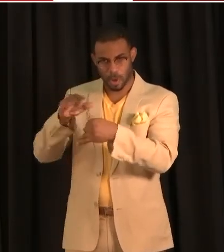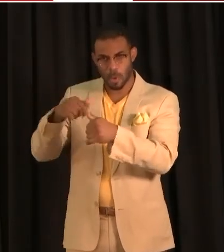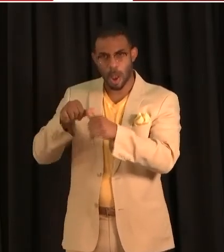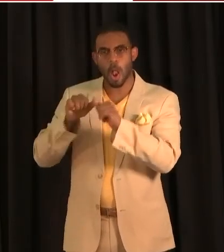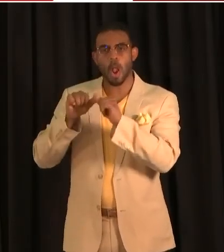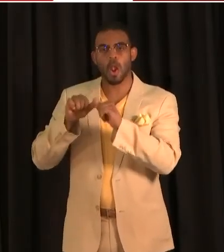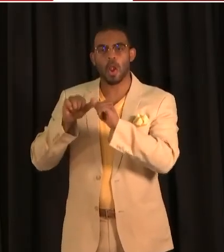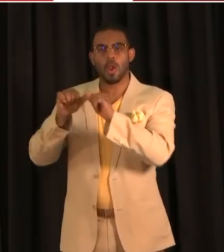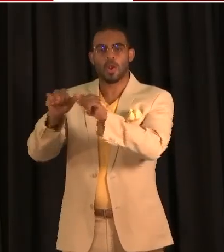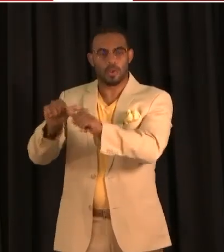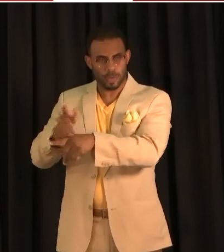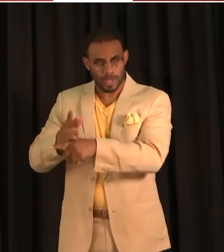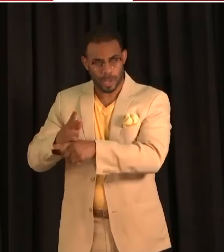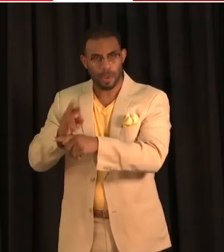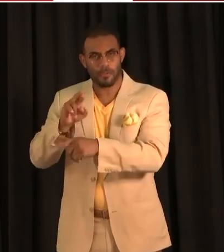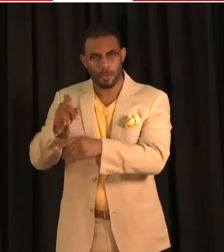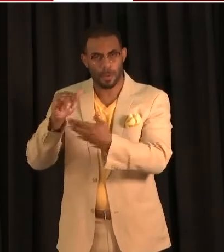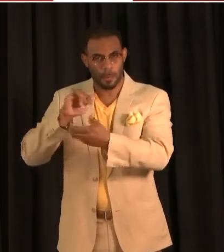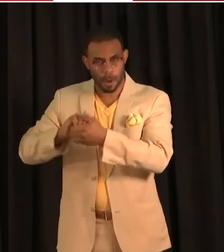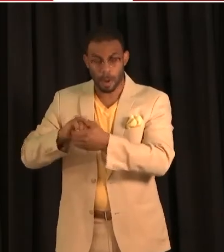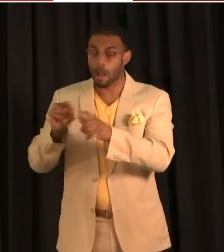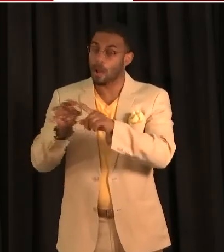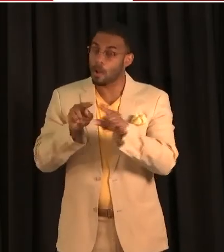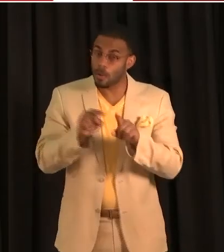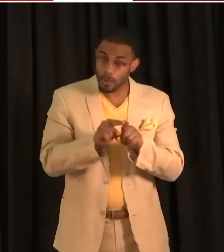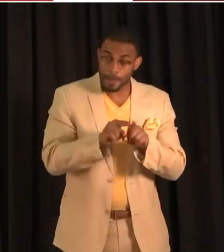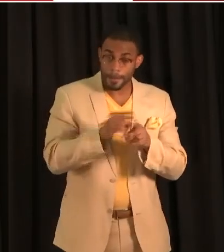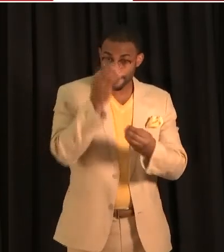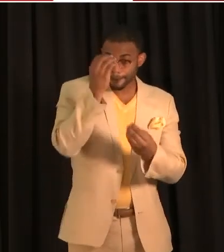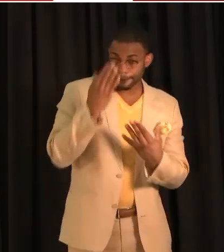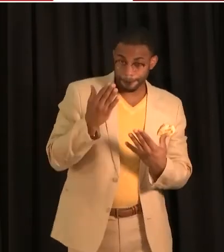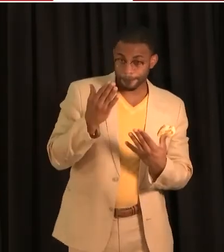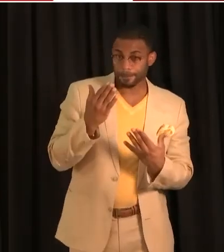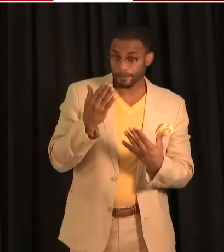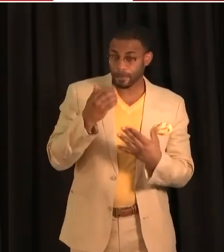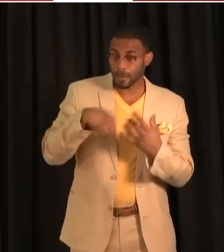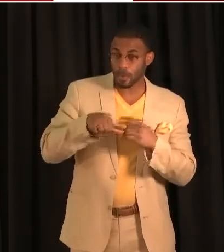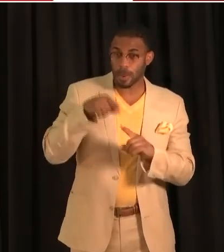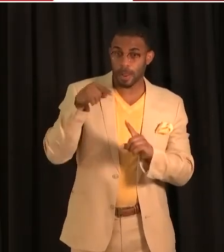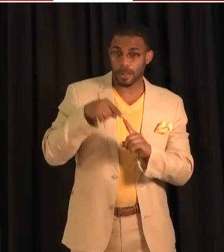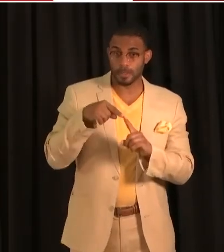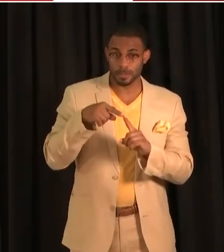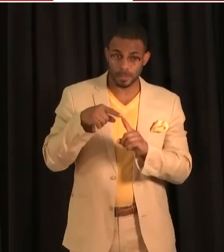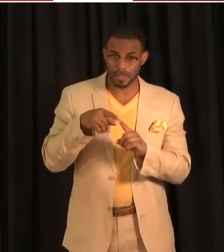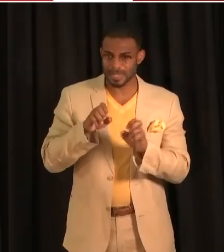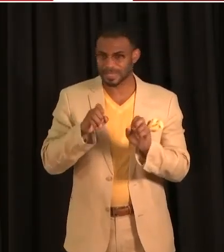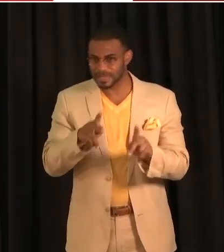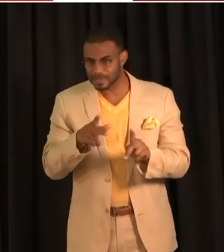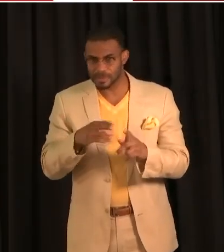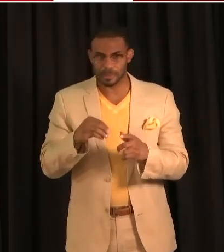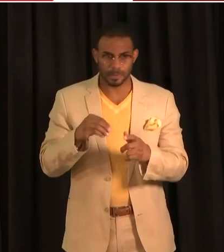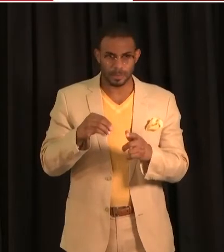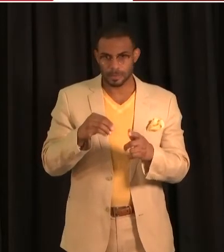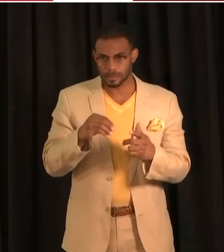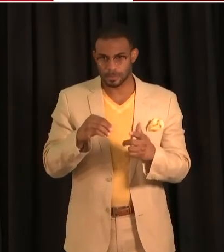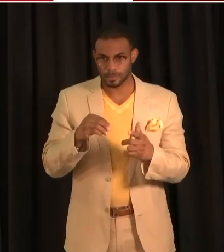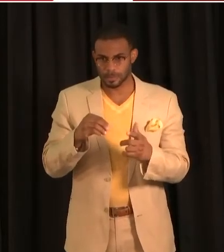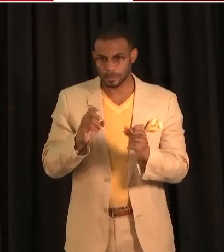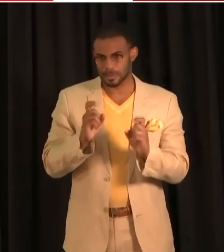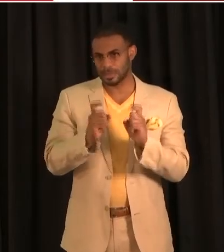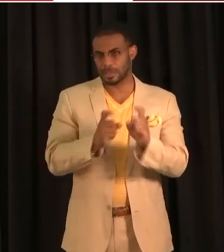information around the long-term care pharmacy partnership, as well as information around consent and